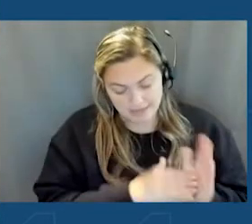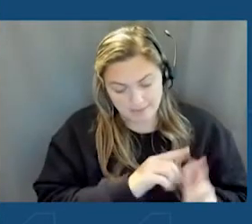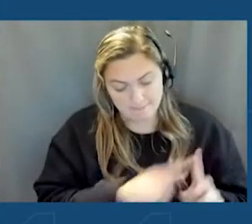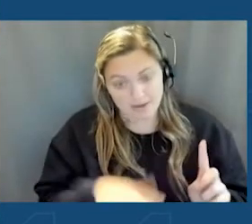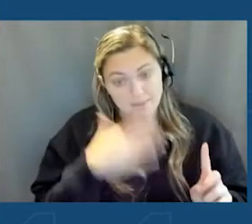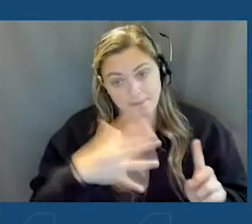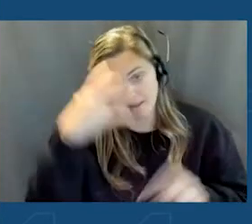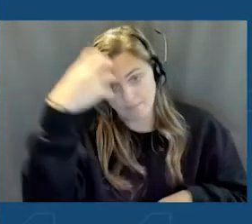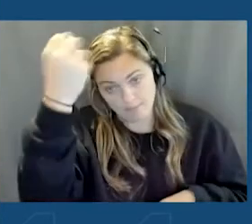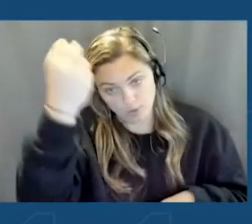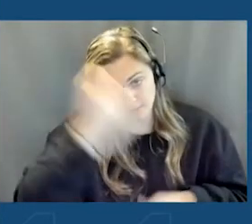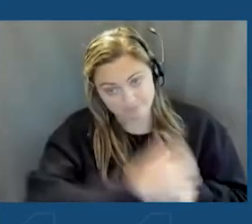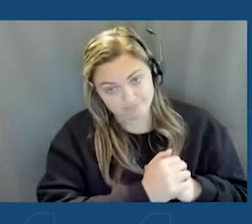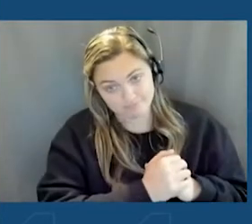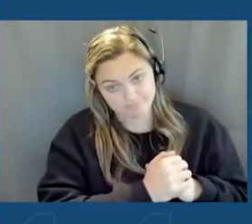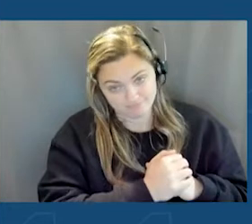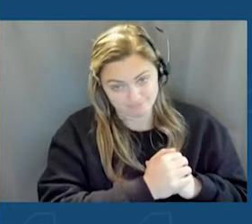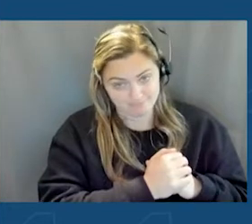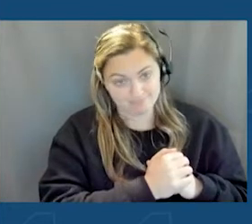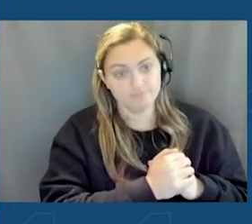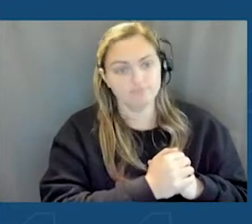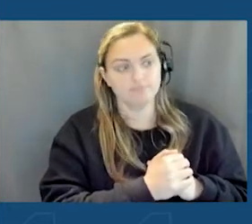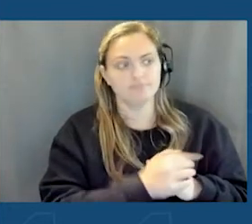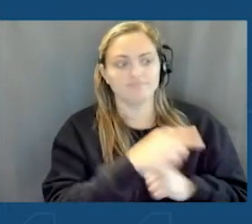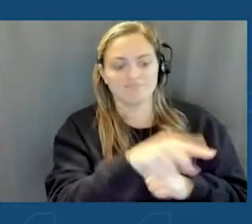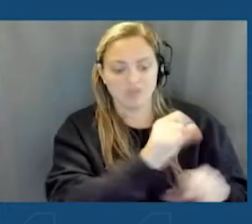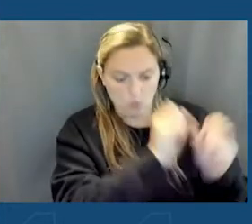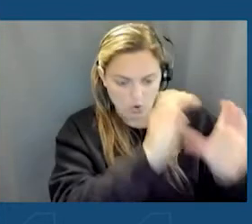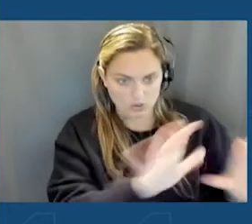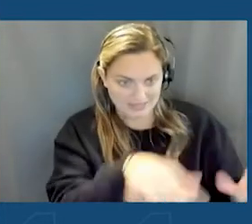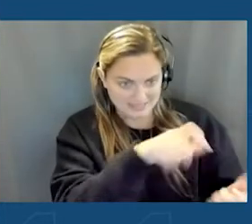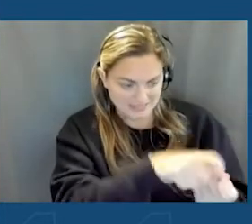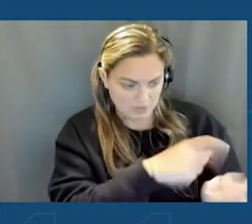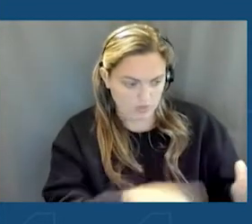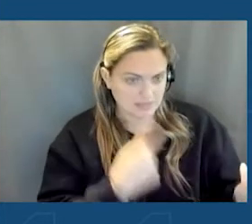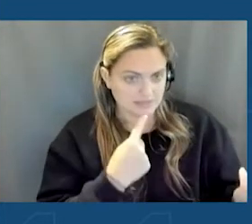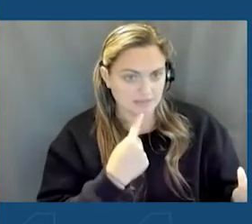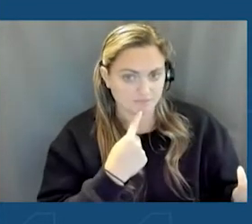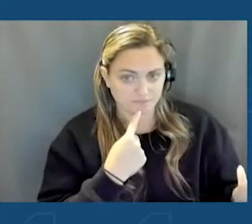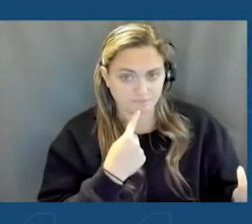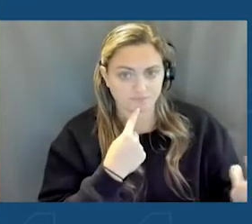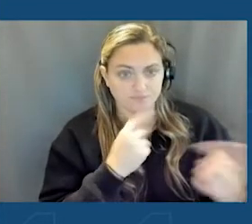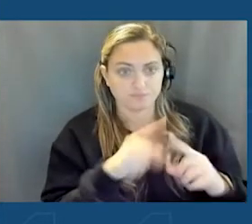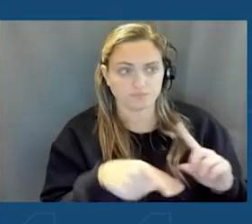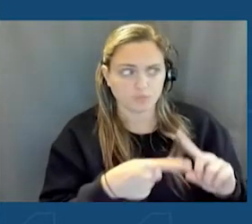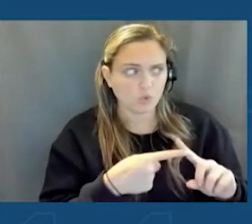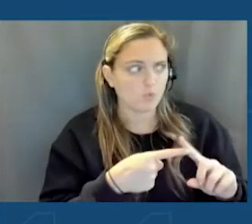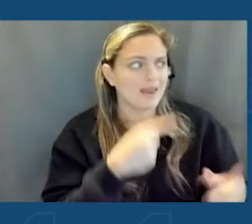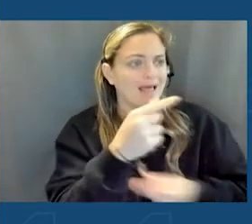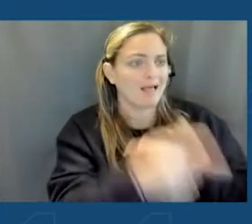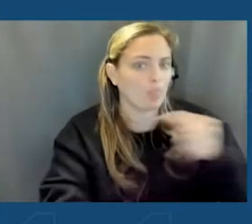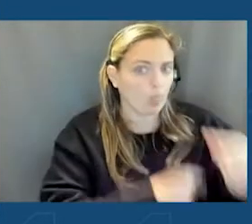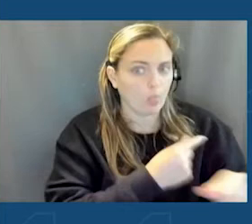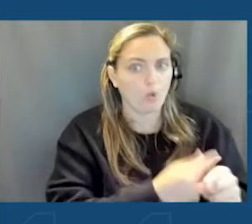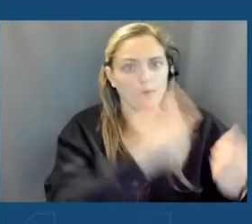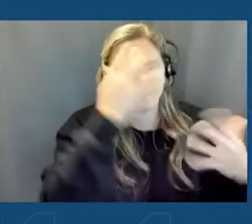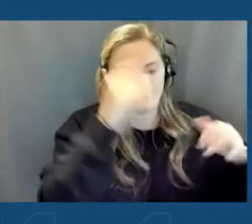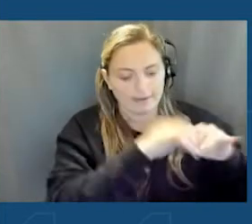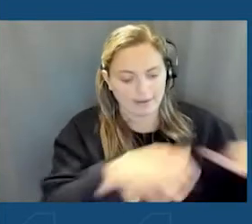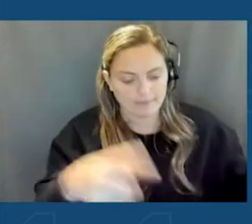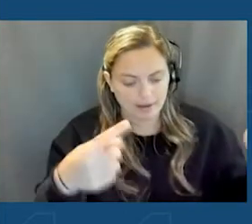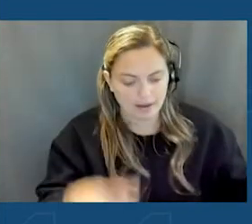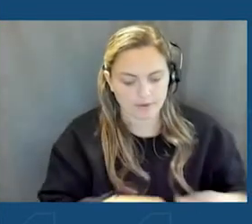memory, but these are the workers who did exactly what I said while there was a global pandemic going on. So